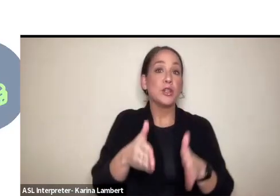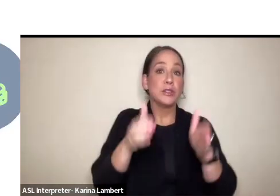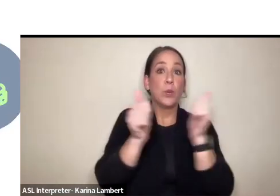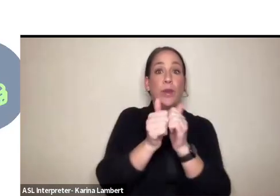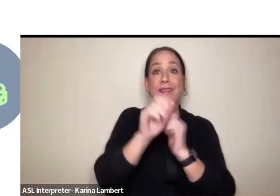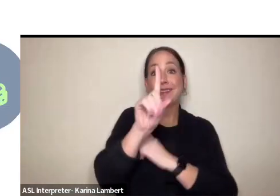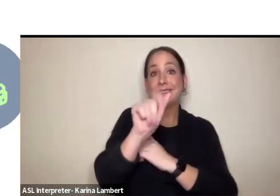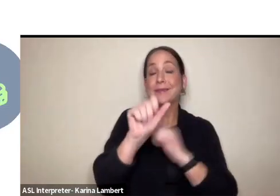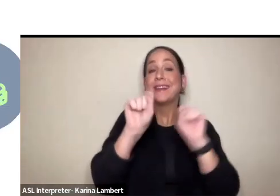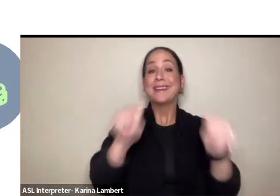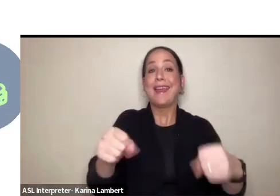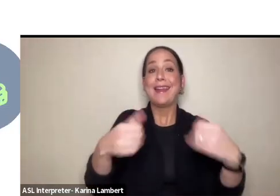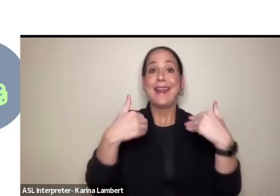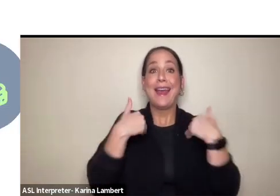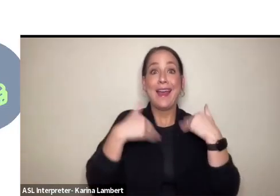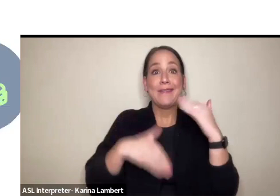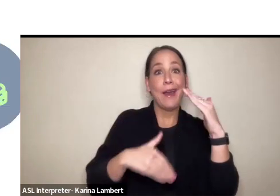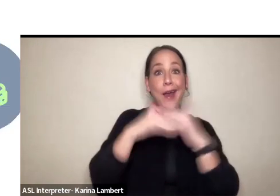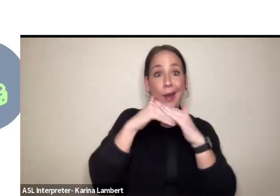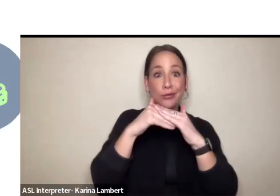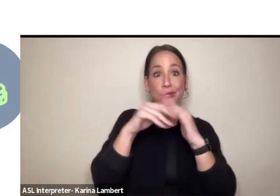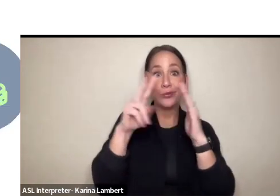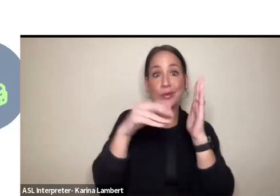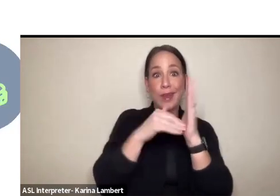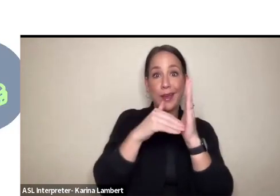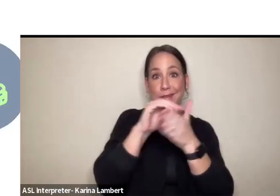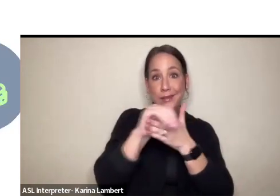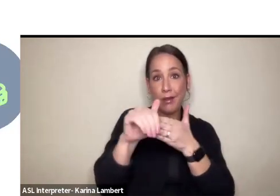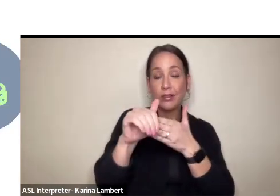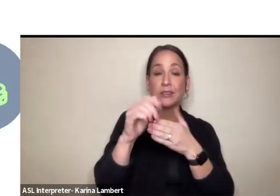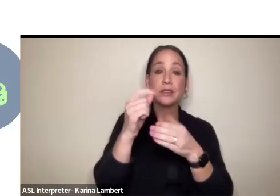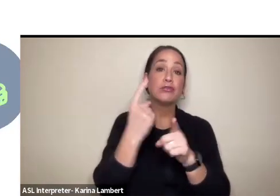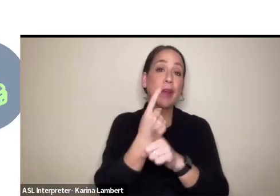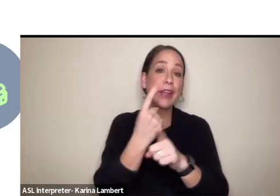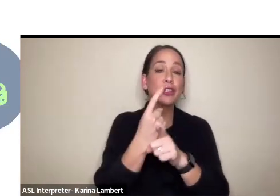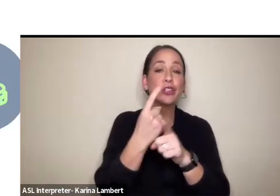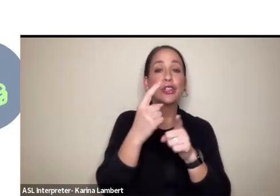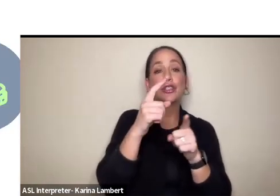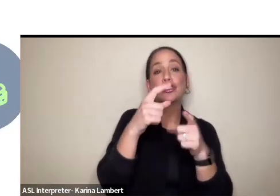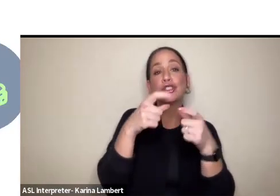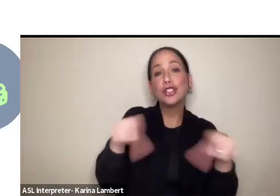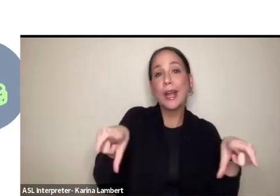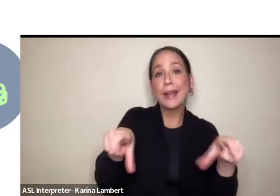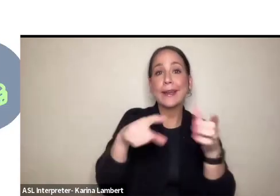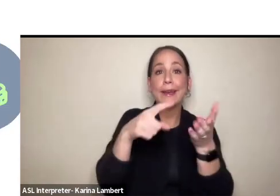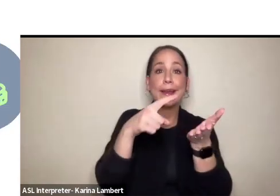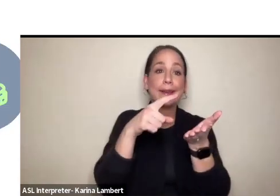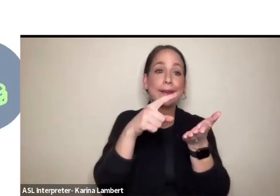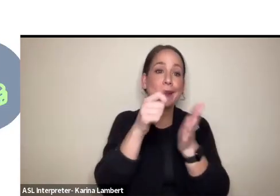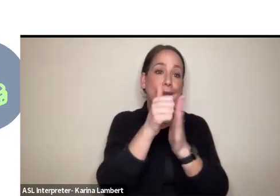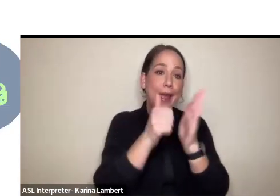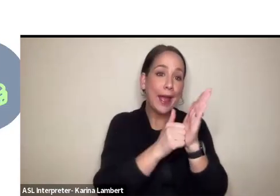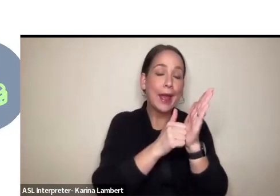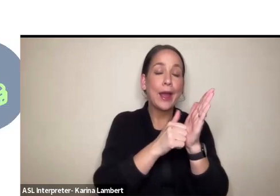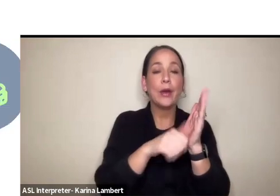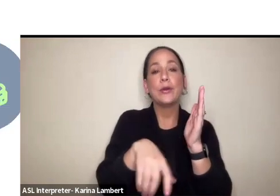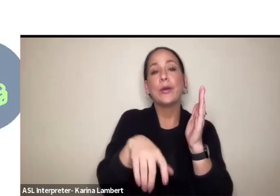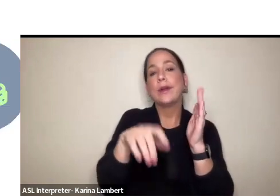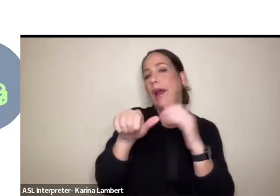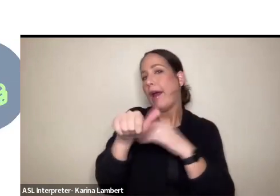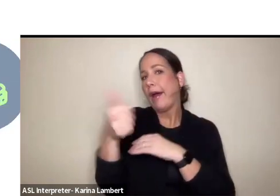to $2,000 in a regular checking account or savings account or a rep payee account, if you will.